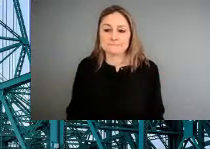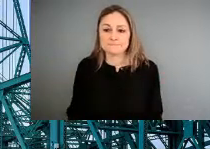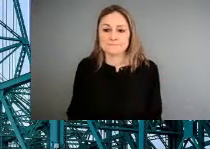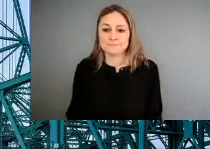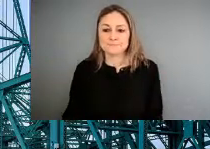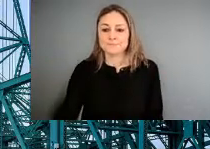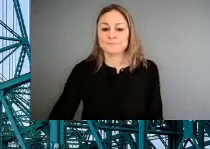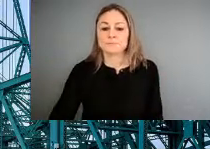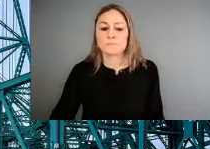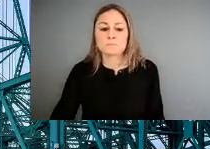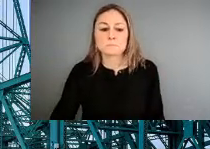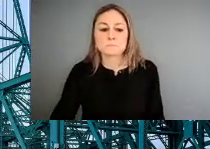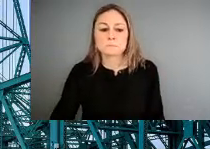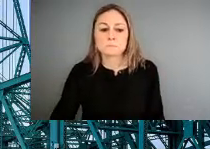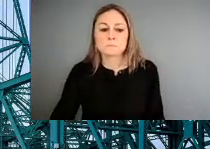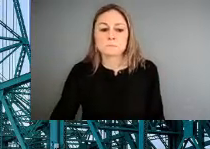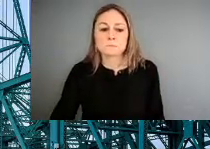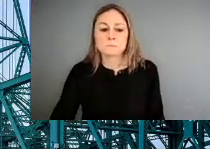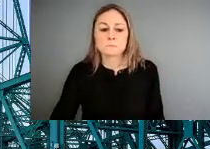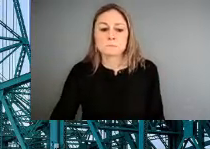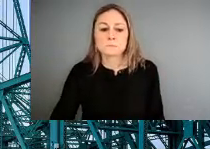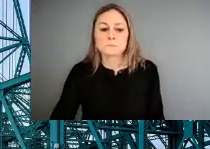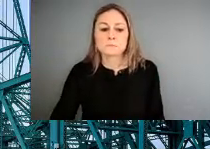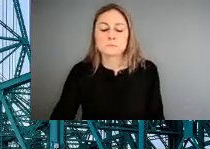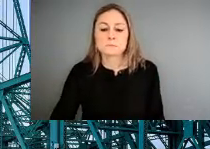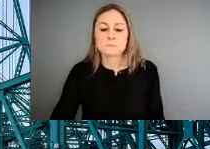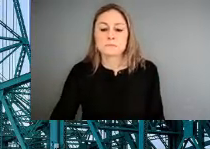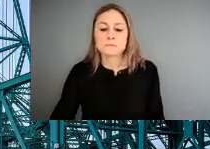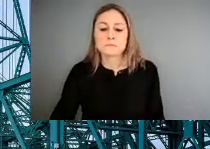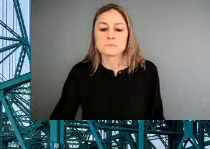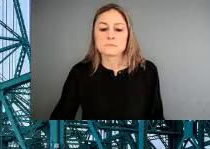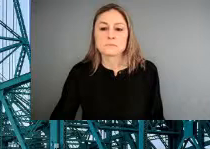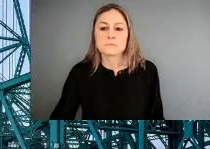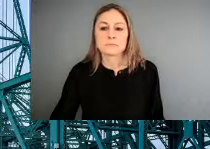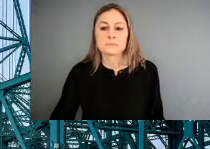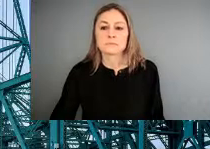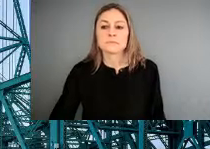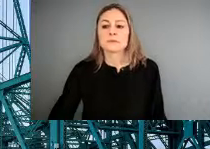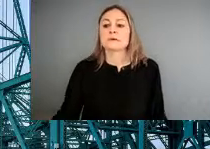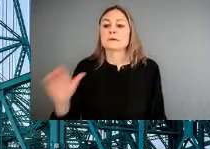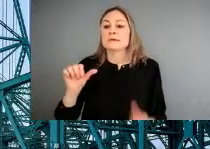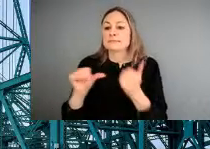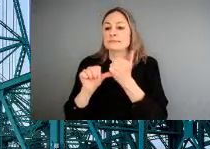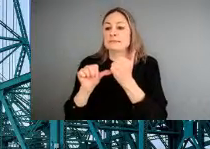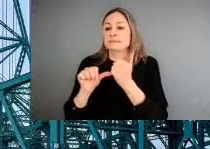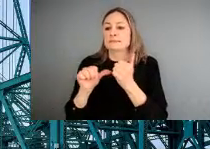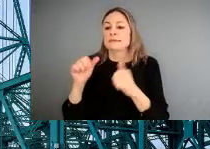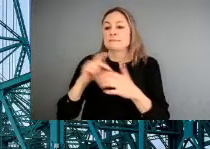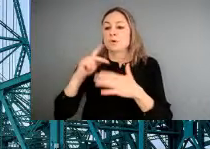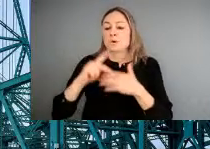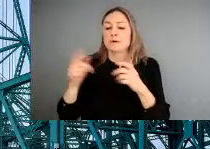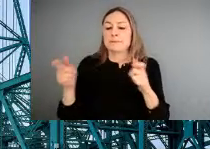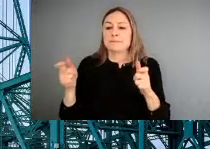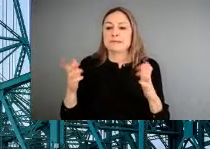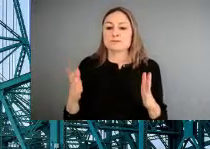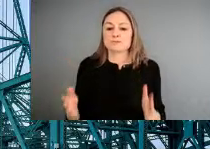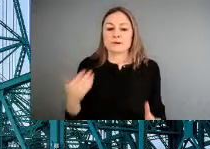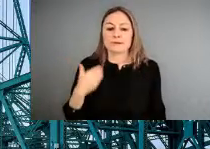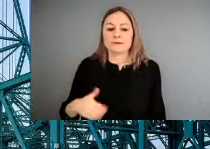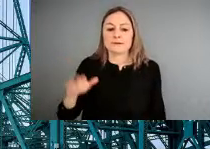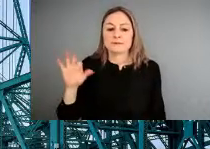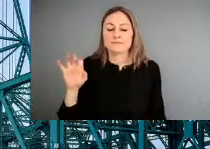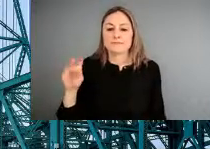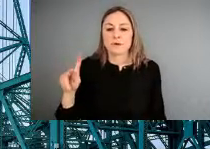very important program. Thank you. I probably should have mentioned Frank Green, Assistant Program Administrator. But I'd